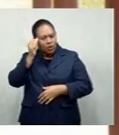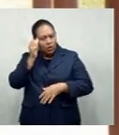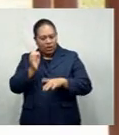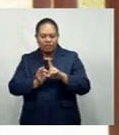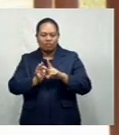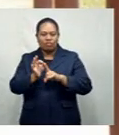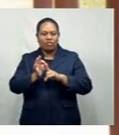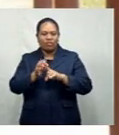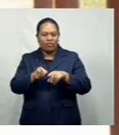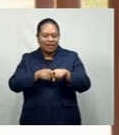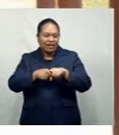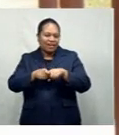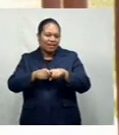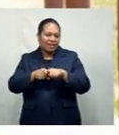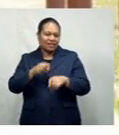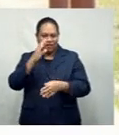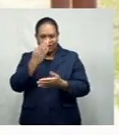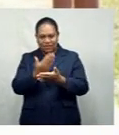children.